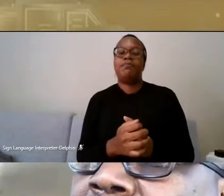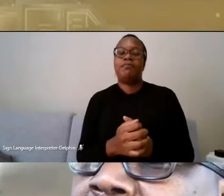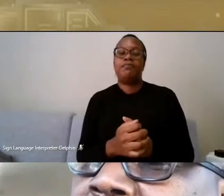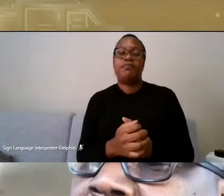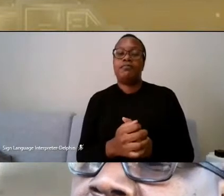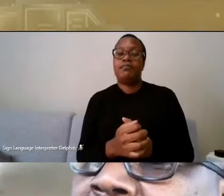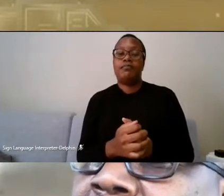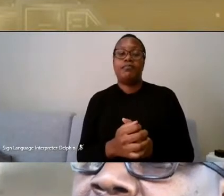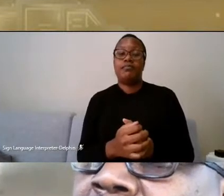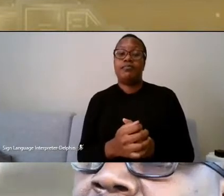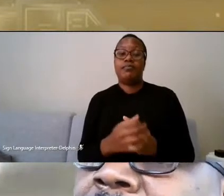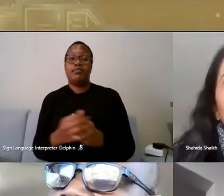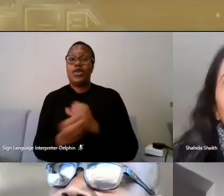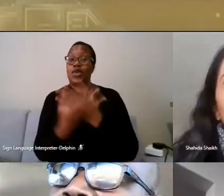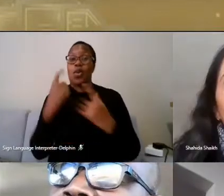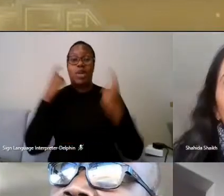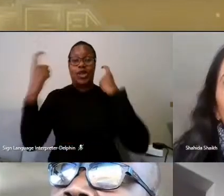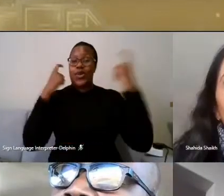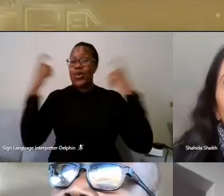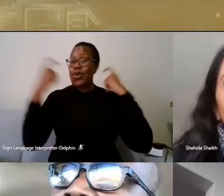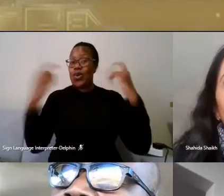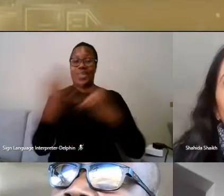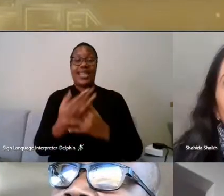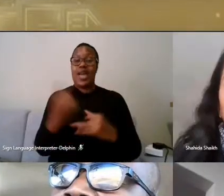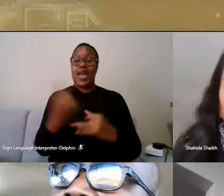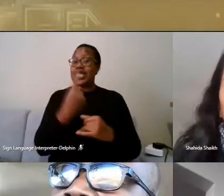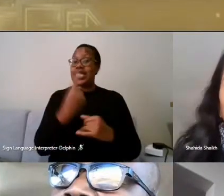I see Honorable Zanamela.